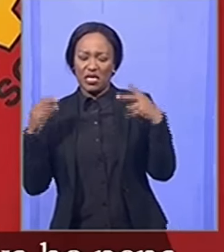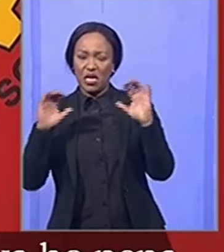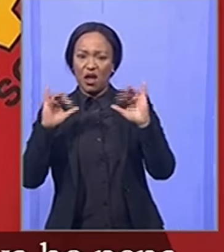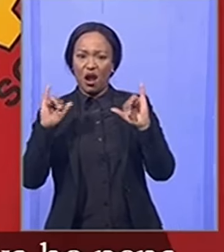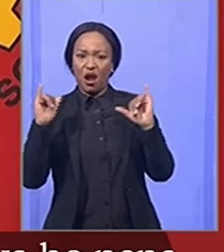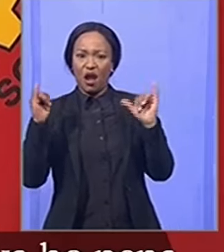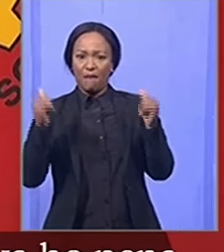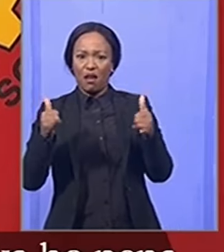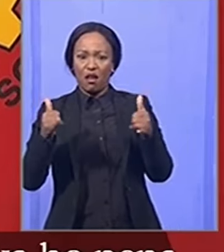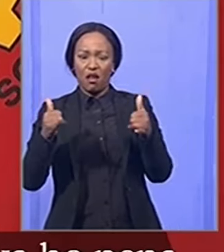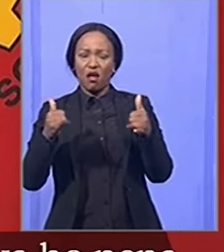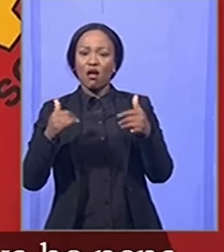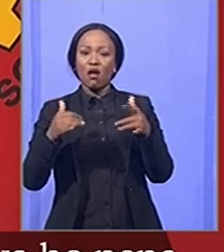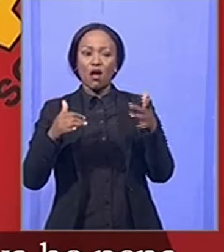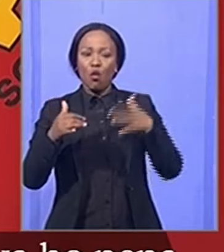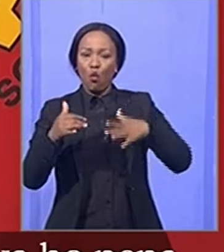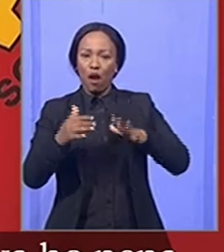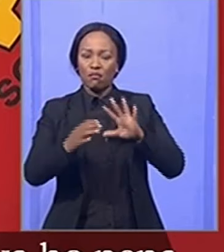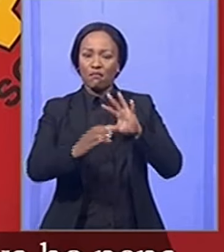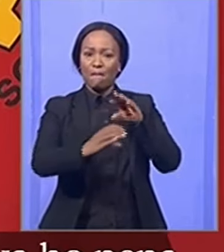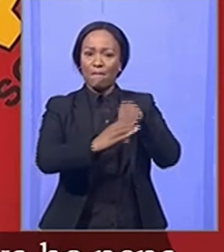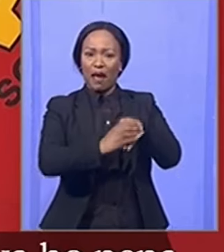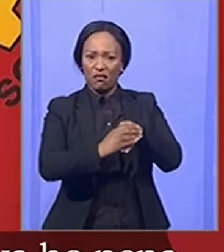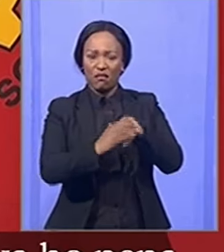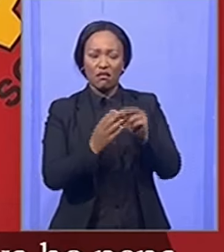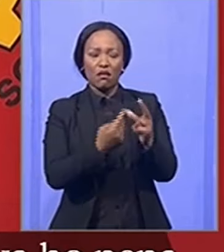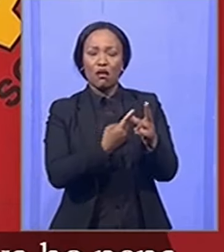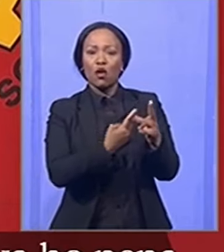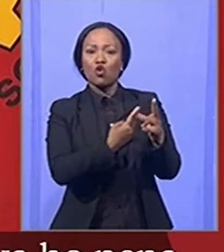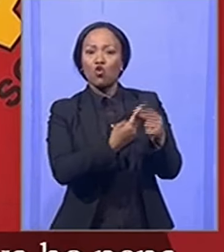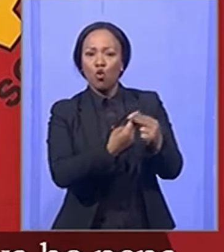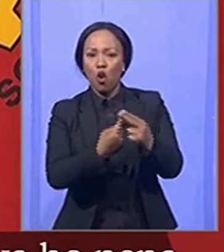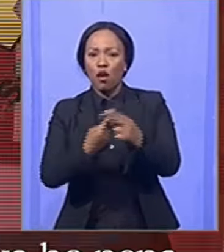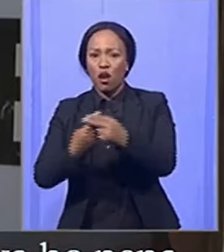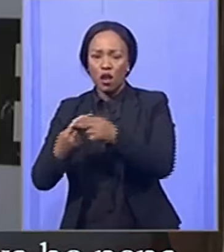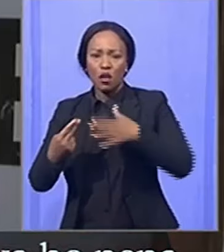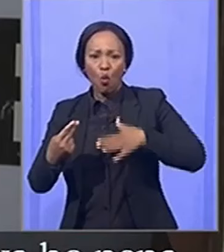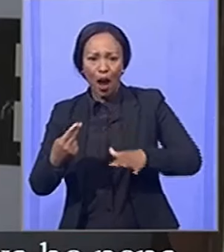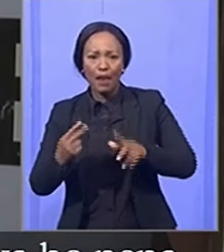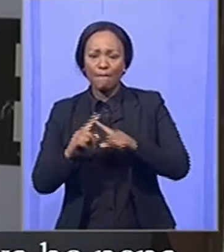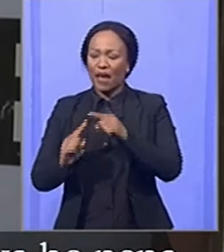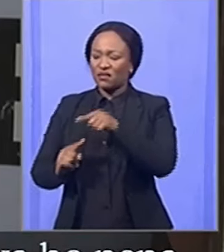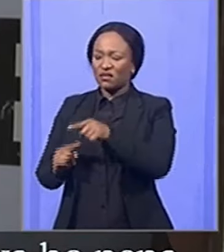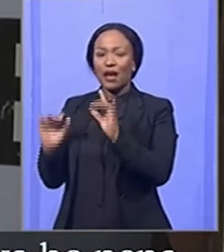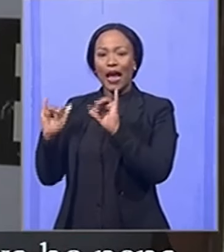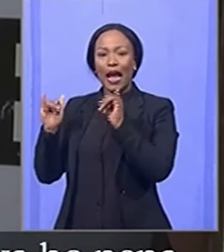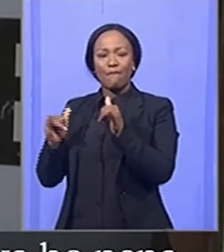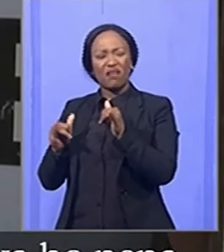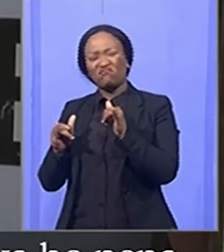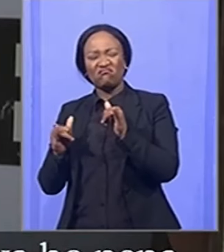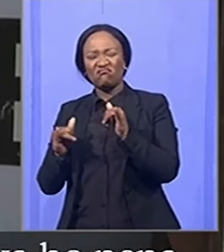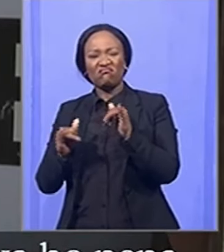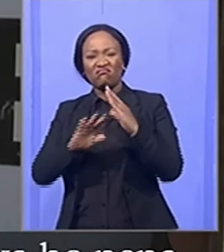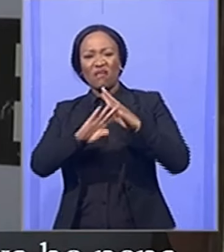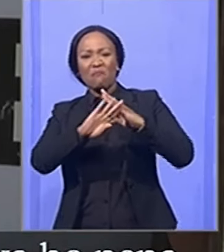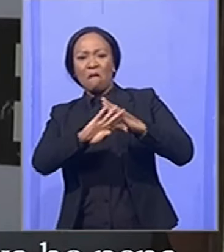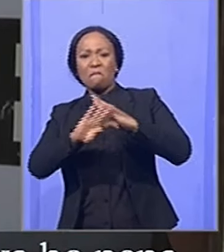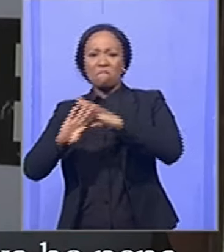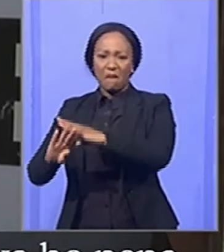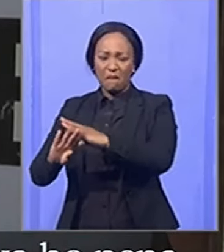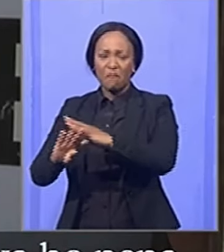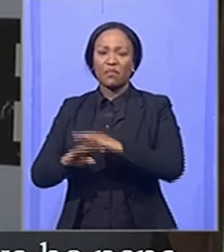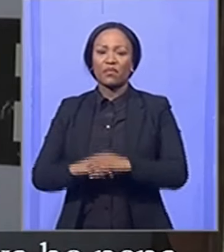ebe ditho tsa dinone tsa mekgatlo eo bona ba batlang ho ba ho yona. Mokgatlo o wa basebetsi o re o